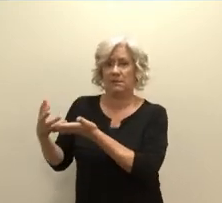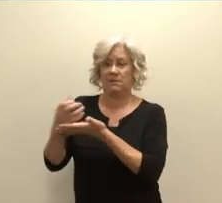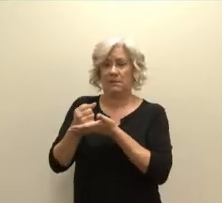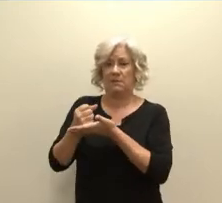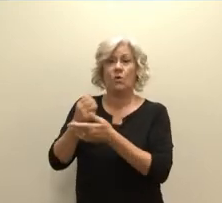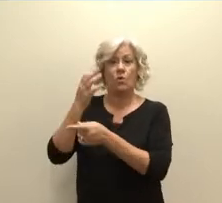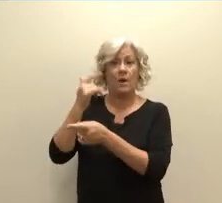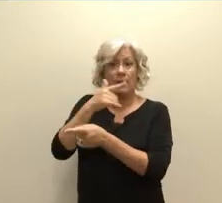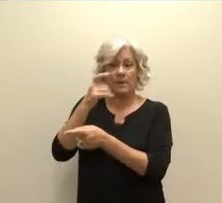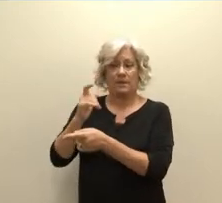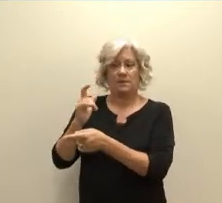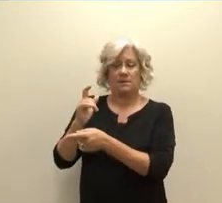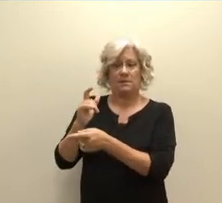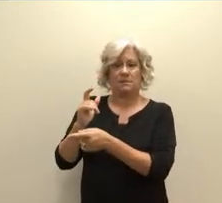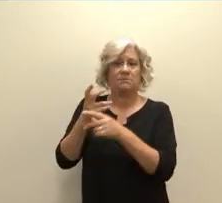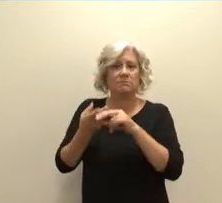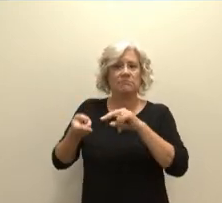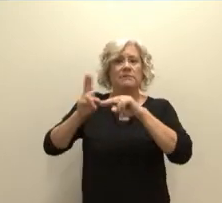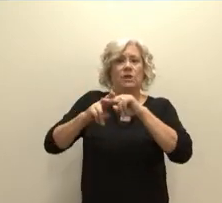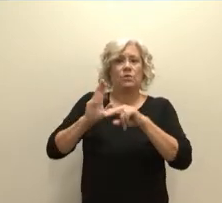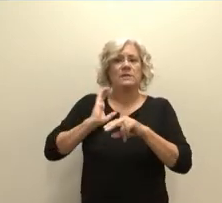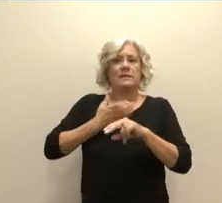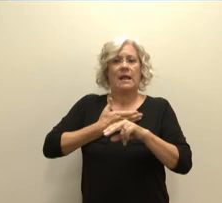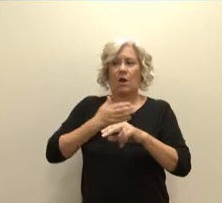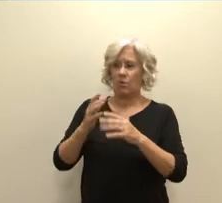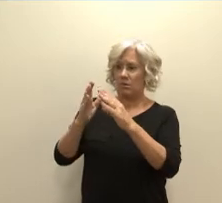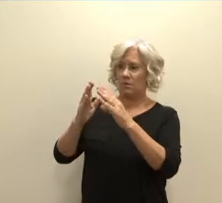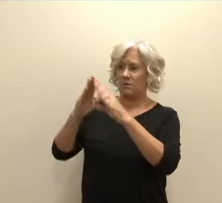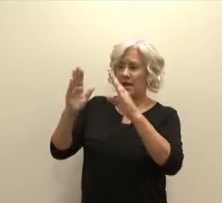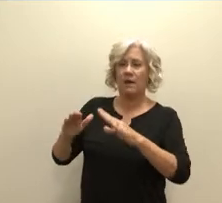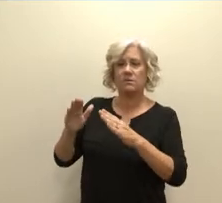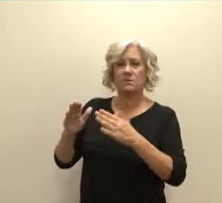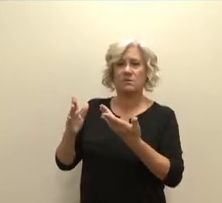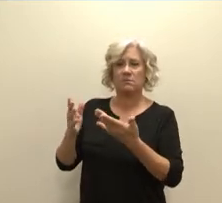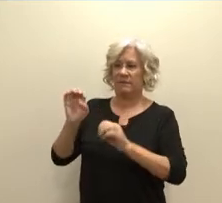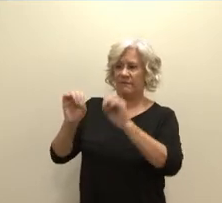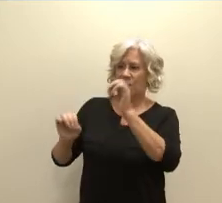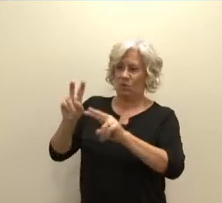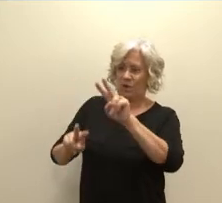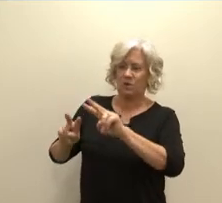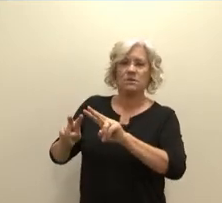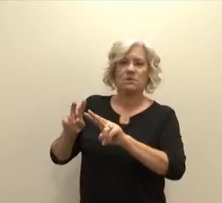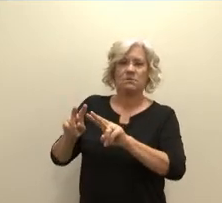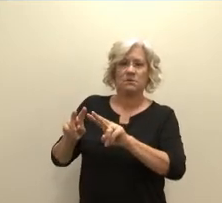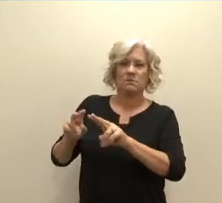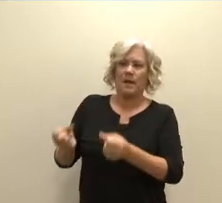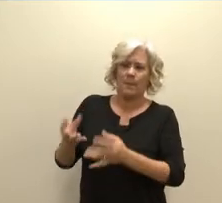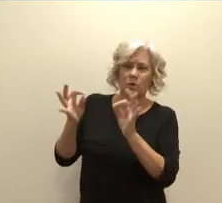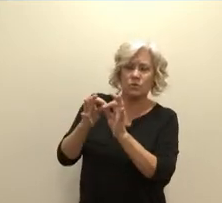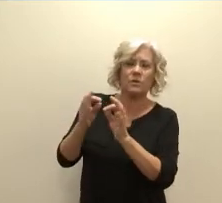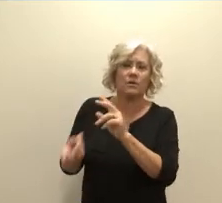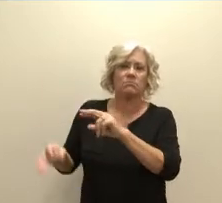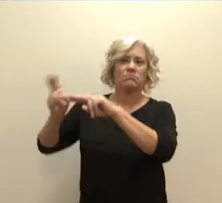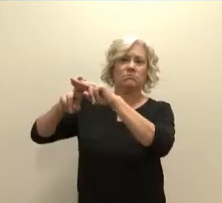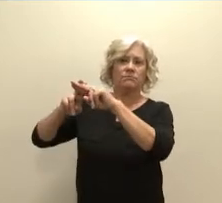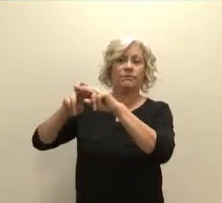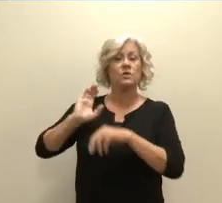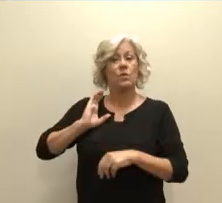in our appraised values. So our total budget has